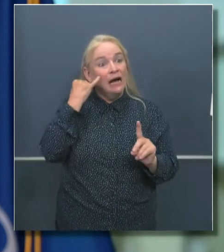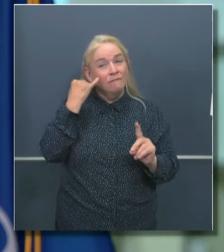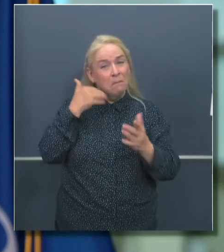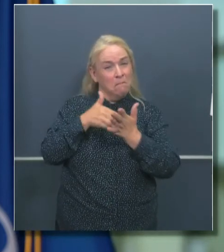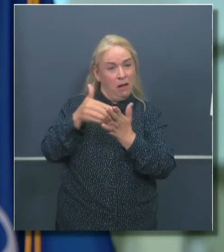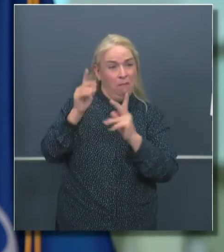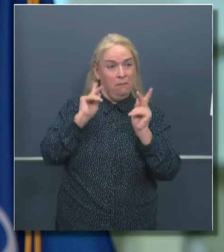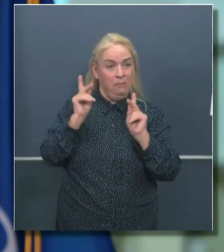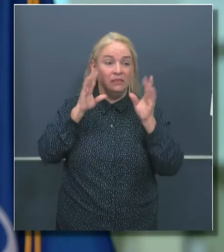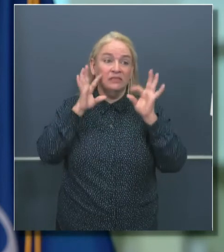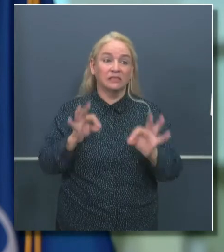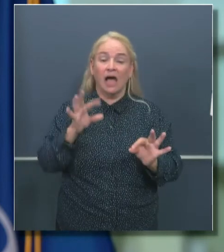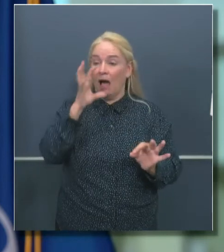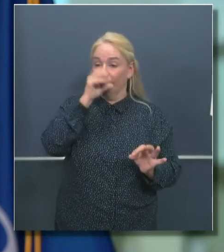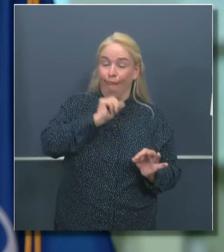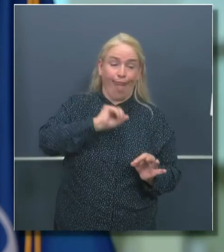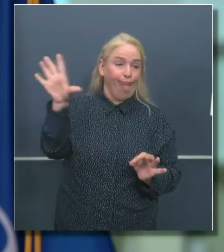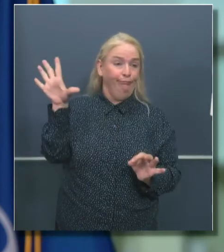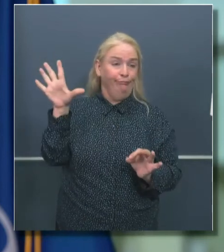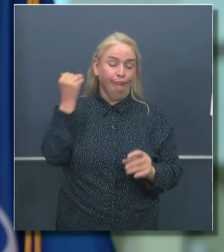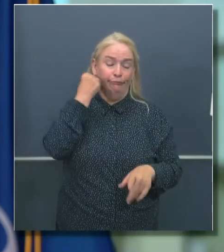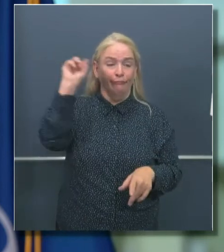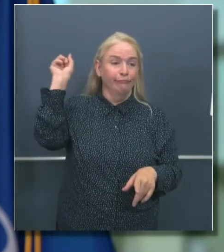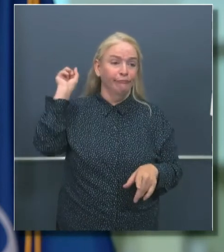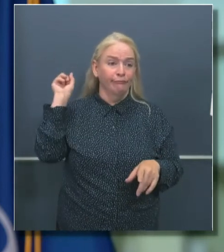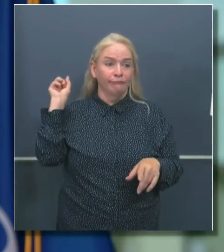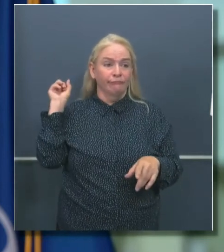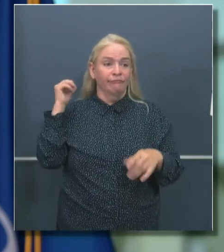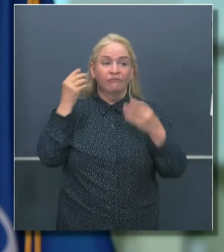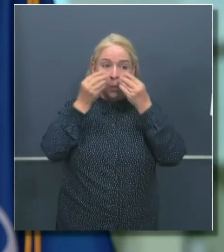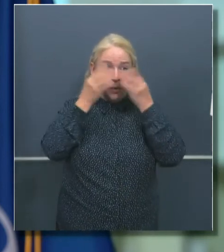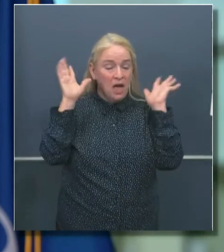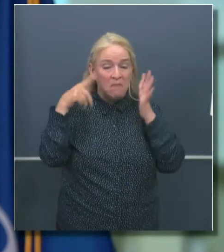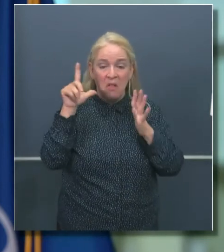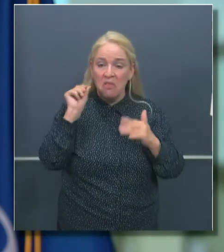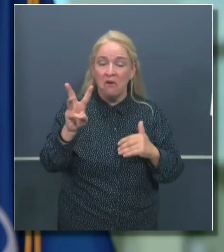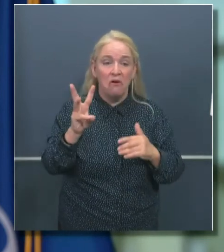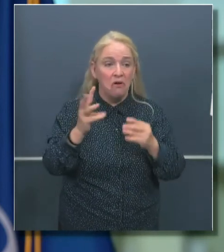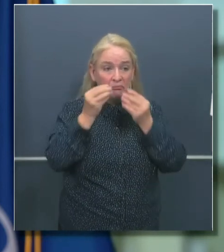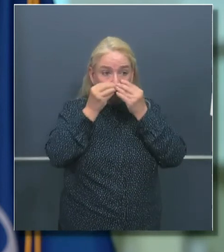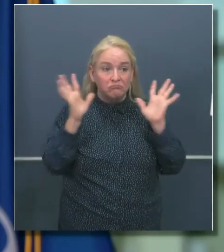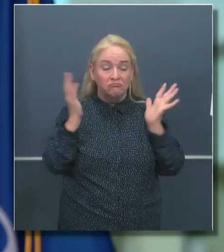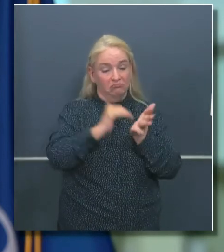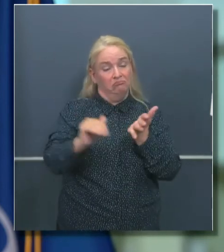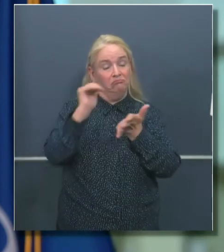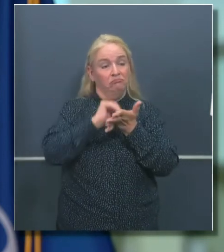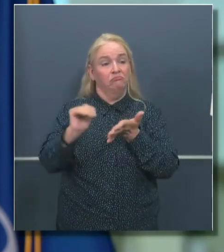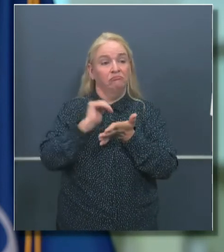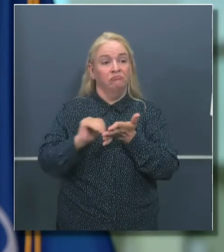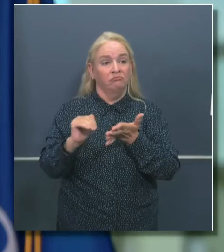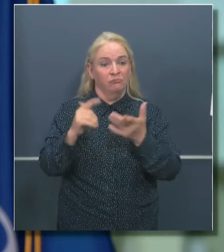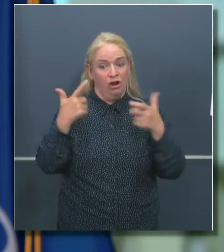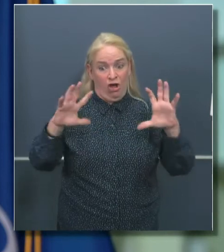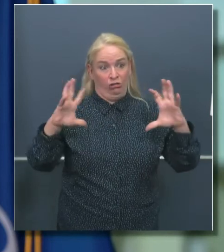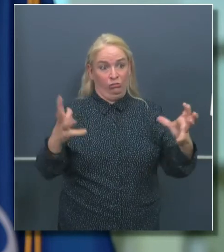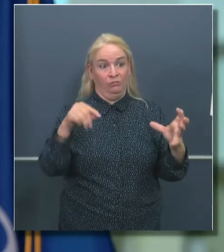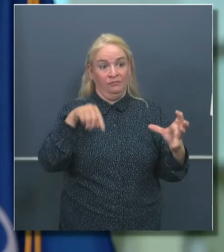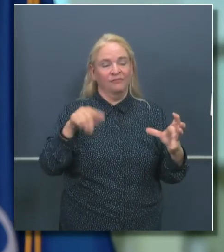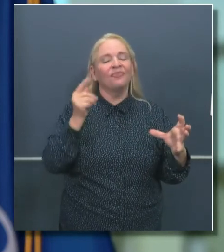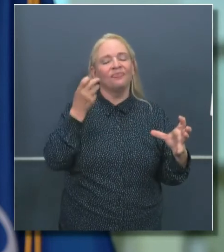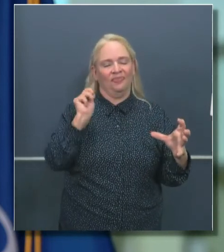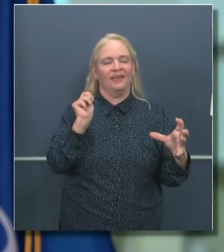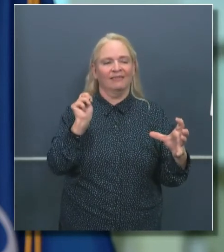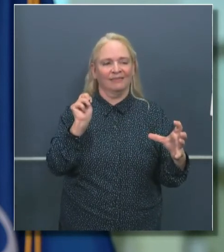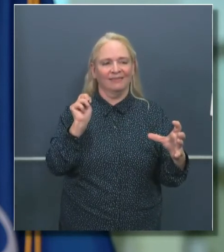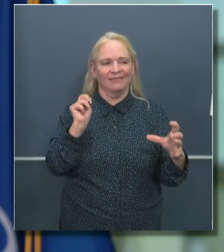and abuse the rules, laws, and regulations on a consistent basis at scale, then society begins to